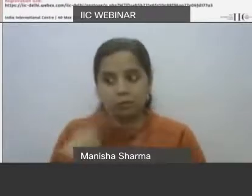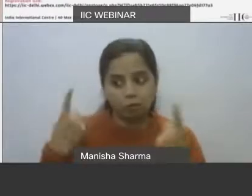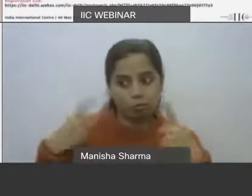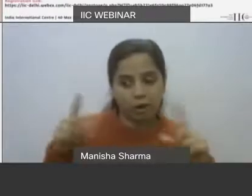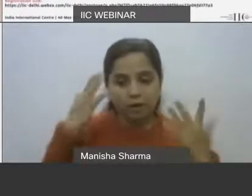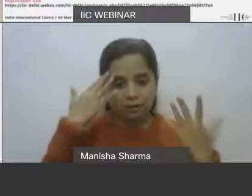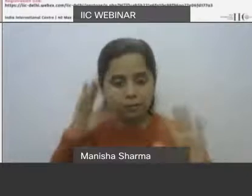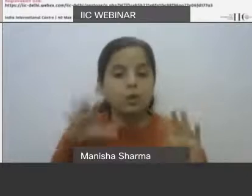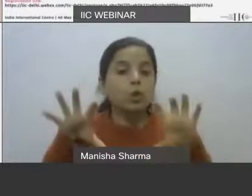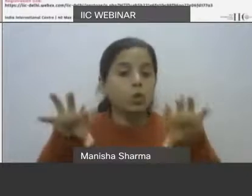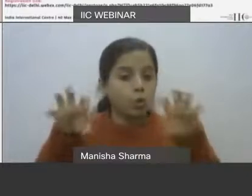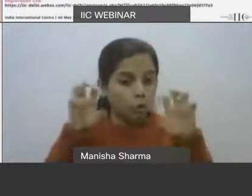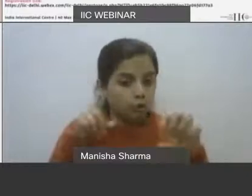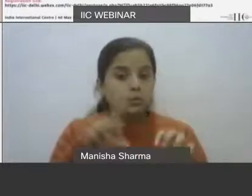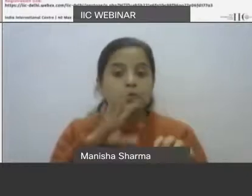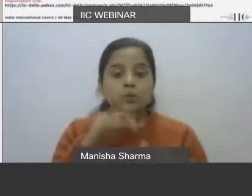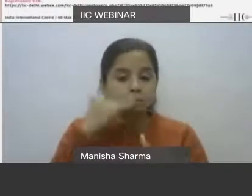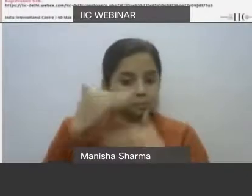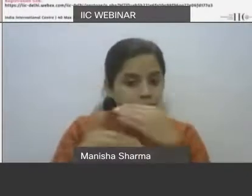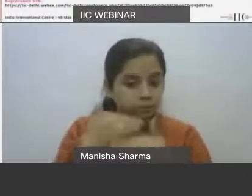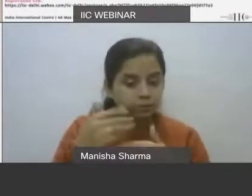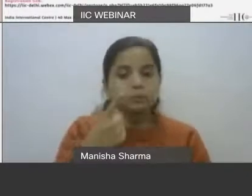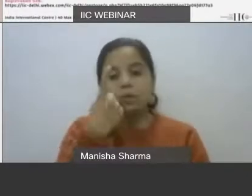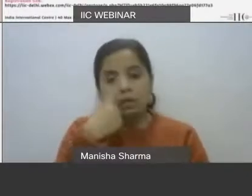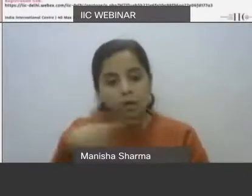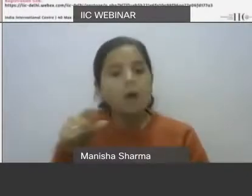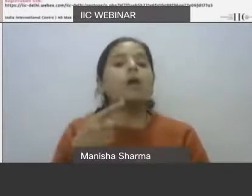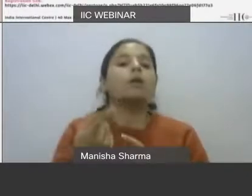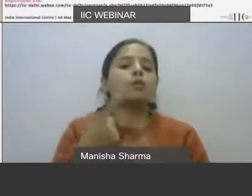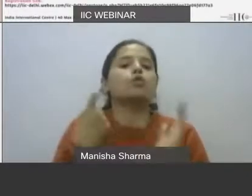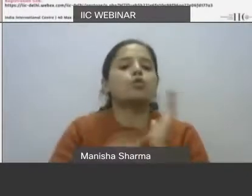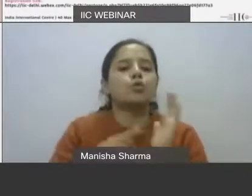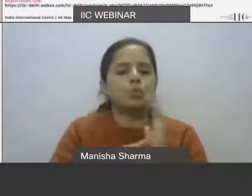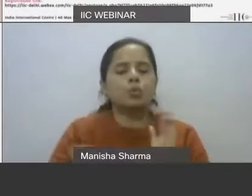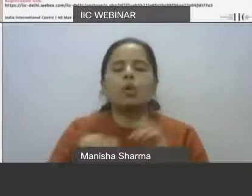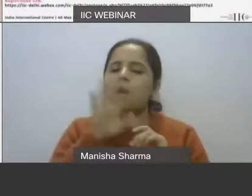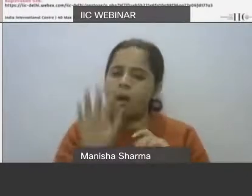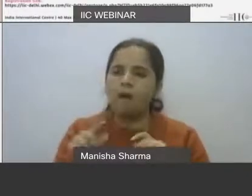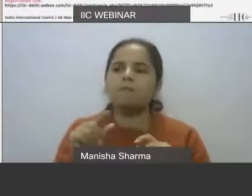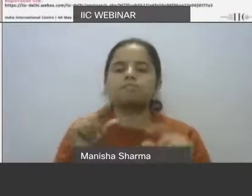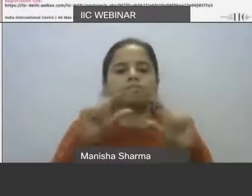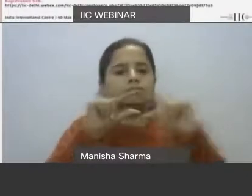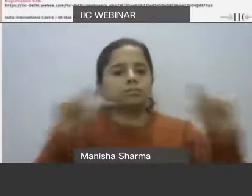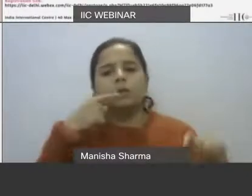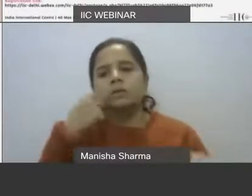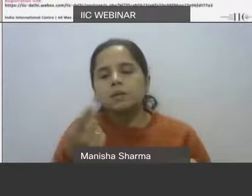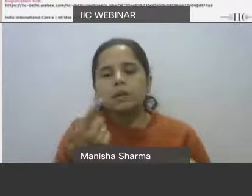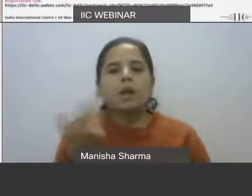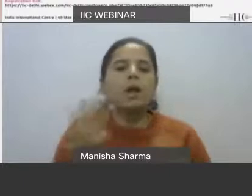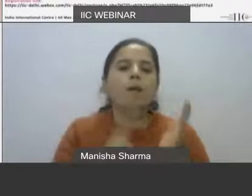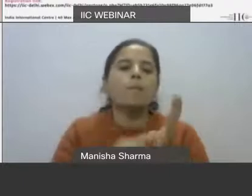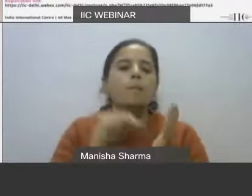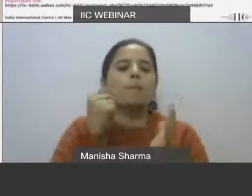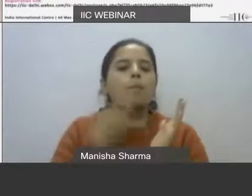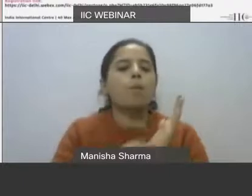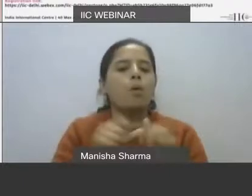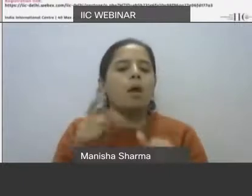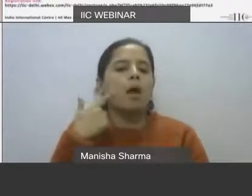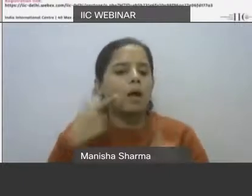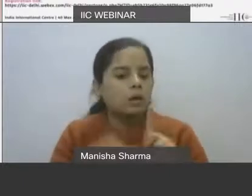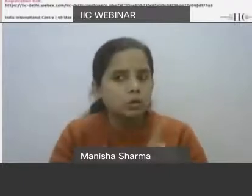constitutional provisions, especially rights provisions, have an underlying morality. And this, if you look